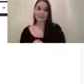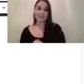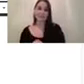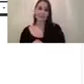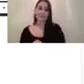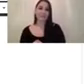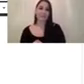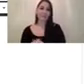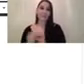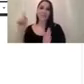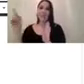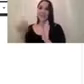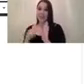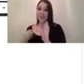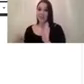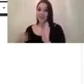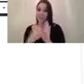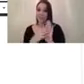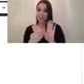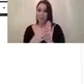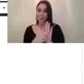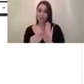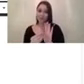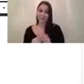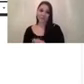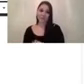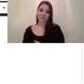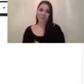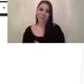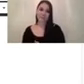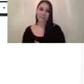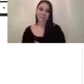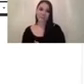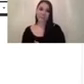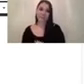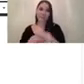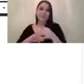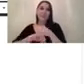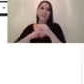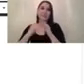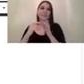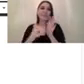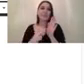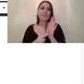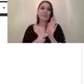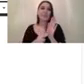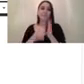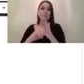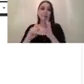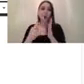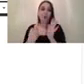sensor models, not only of Sony, but also of